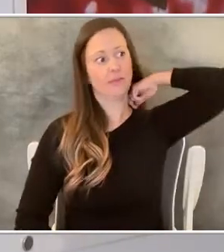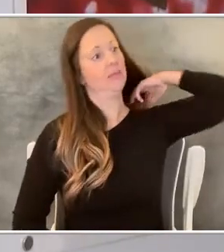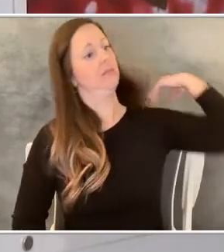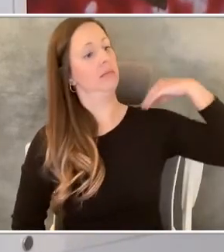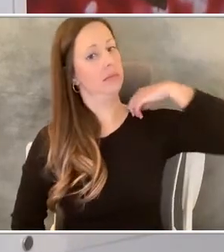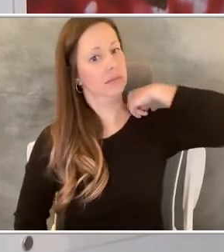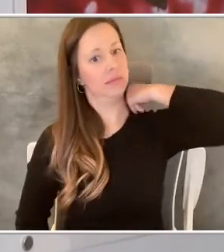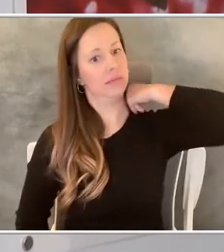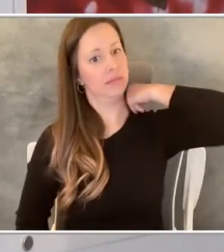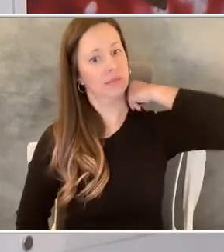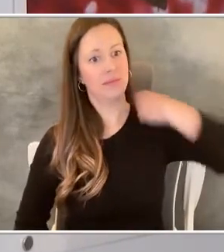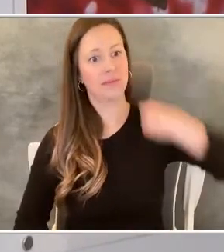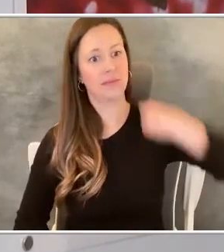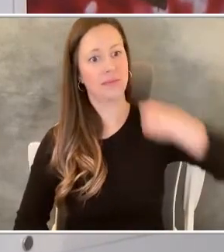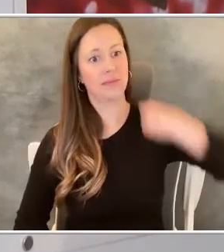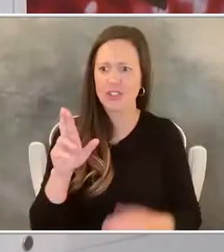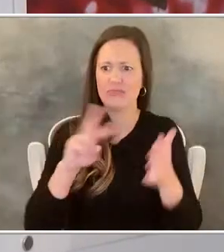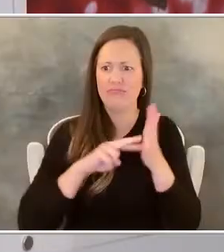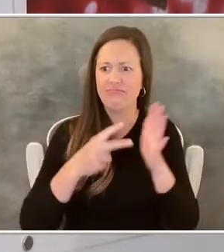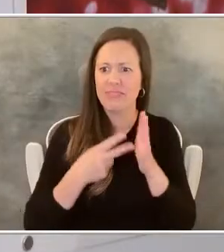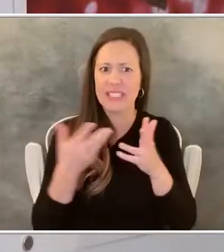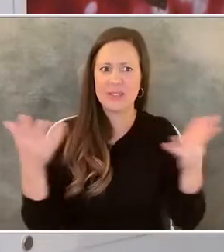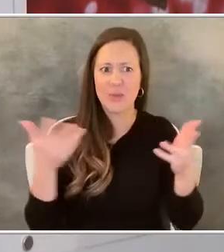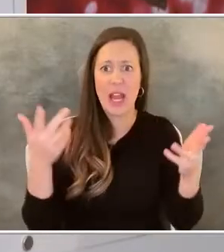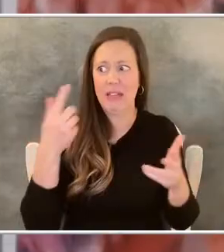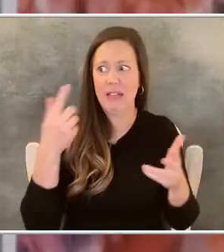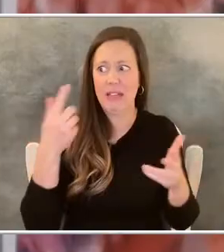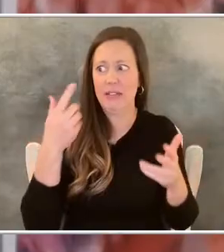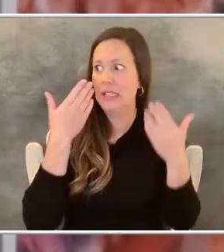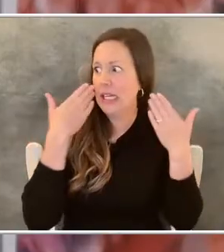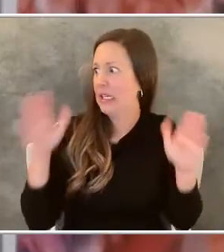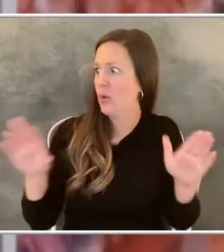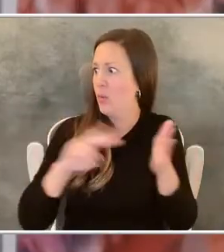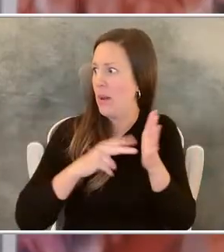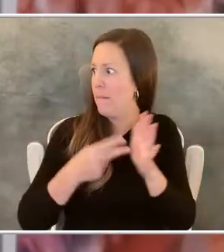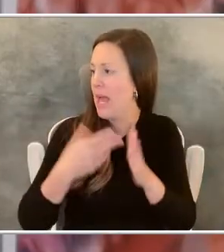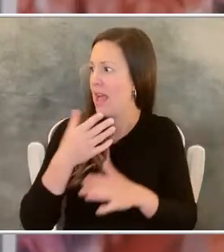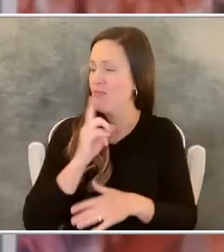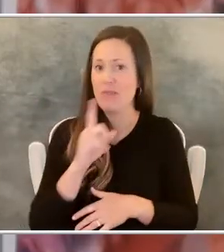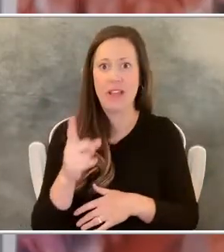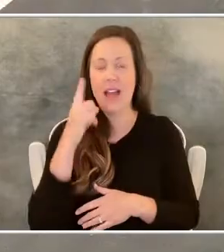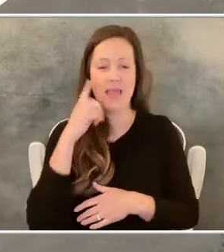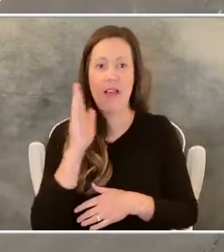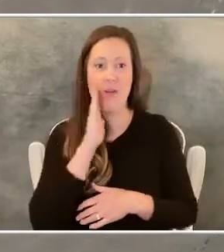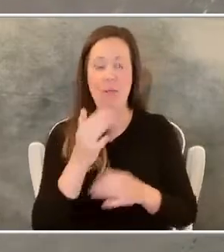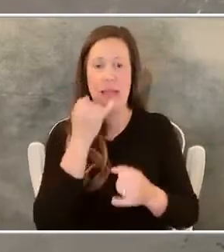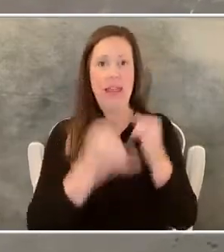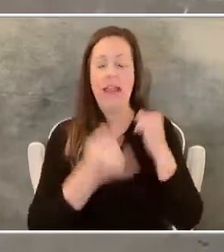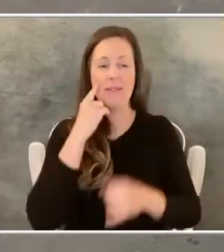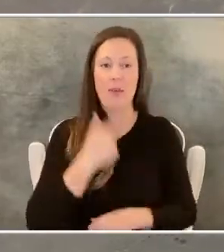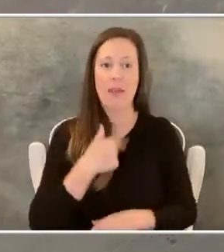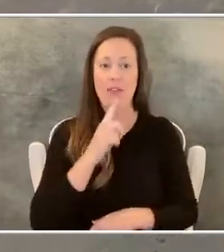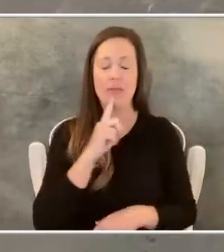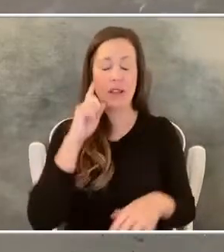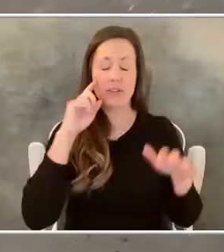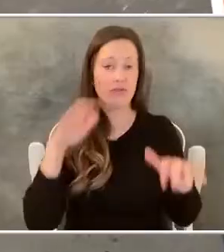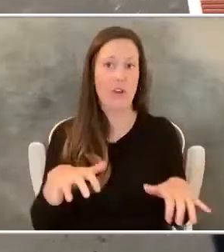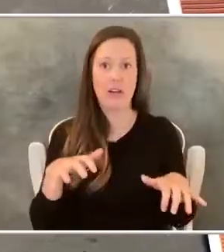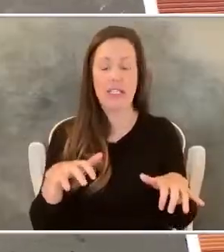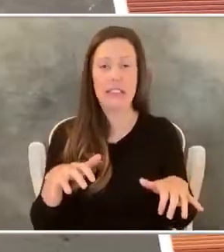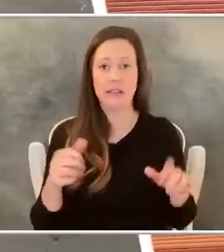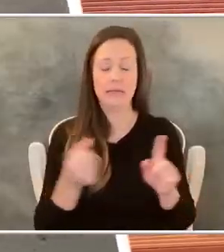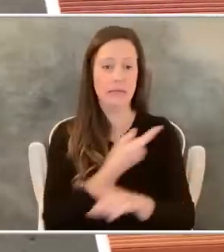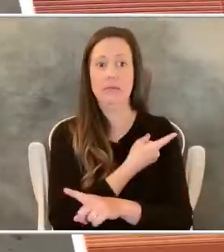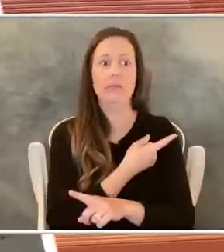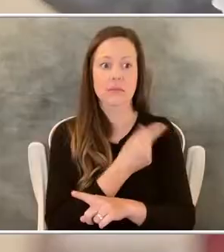going to be the end for me. So it was shocking, totally out of the blue. She was referred to the